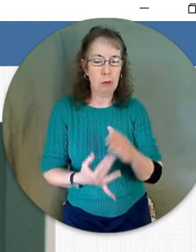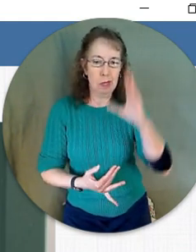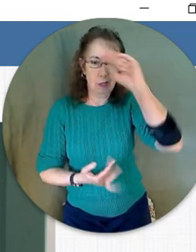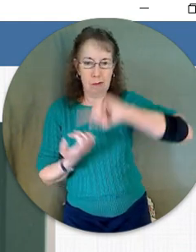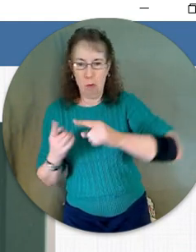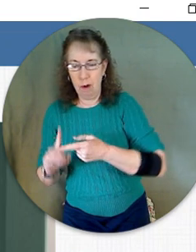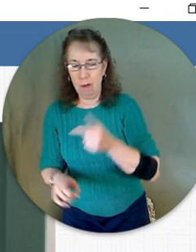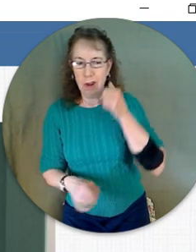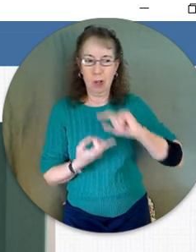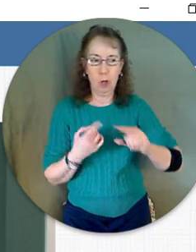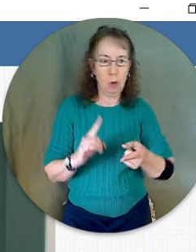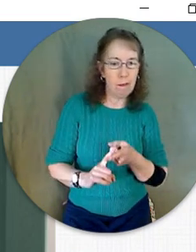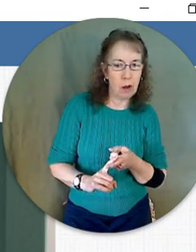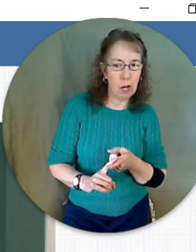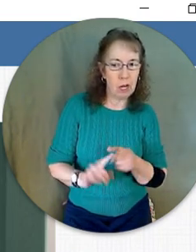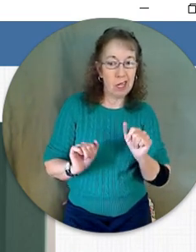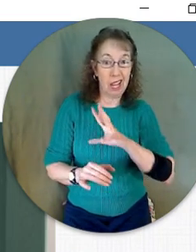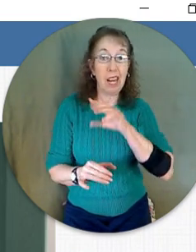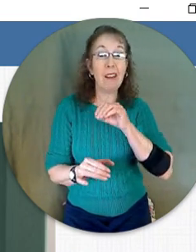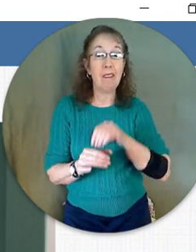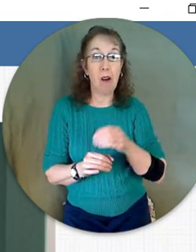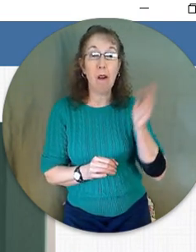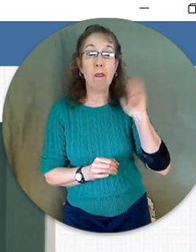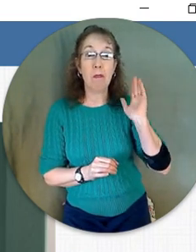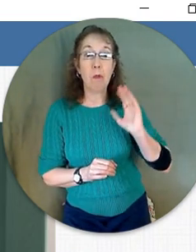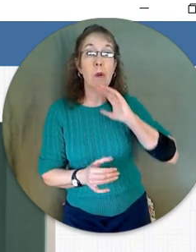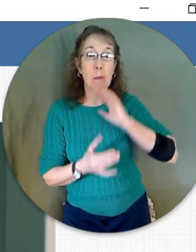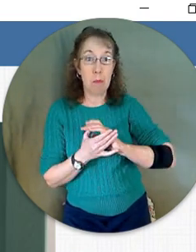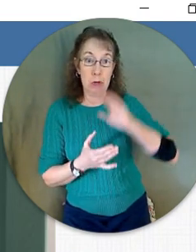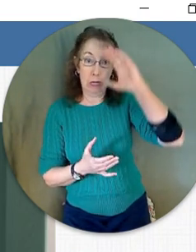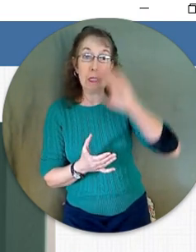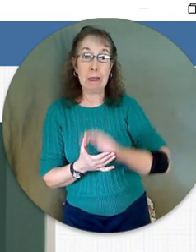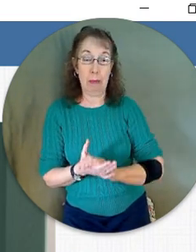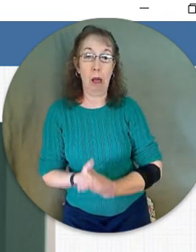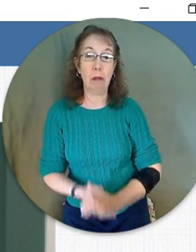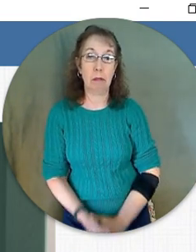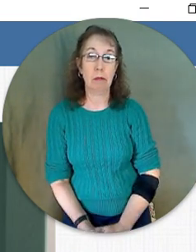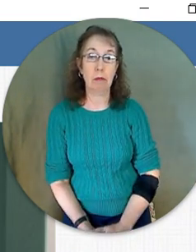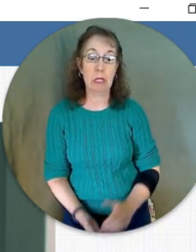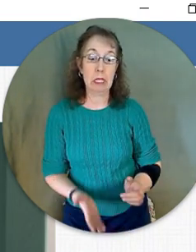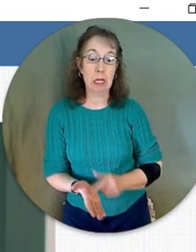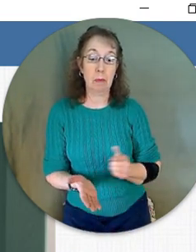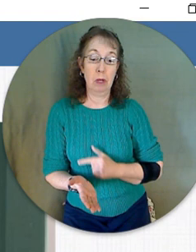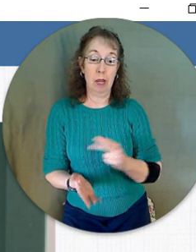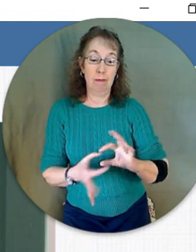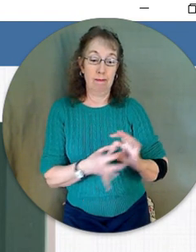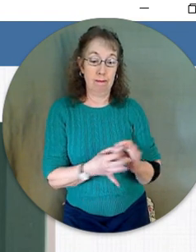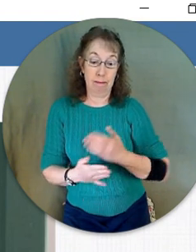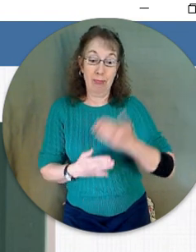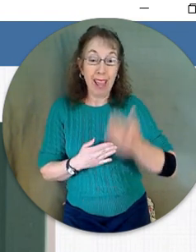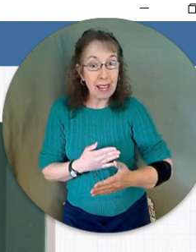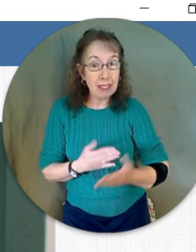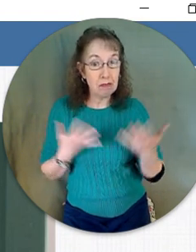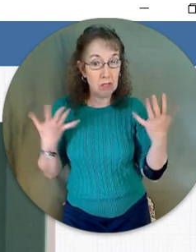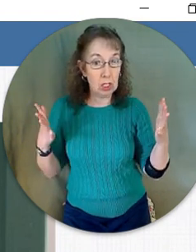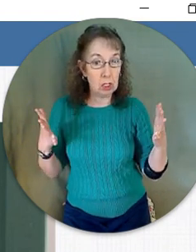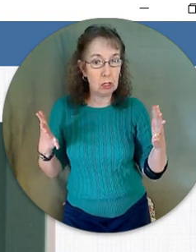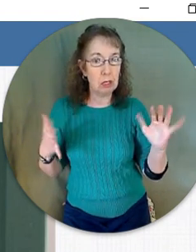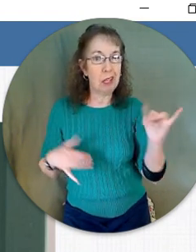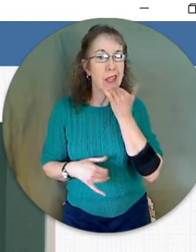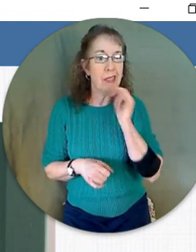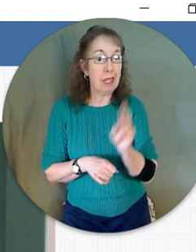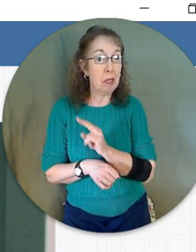girlfriends, and it also can involve a former spouse. So sometimes even when a relationship is ended, the abuse and